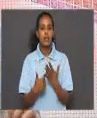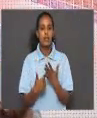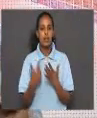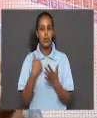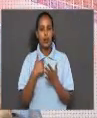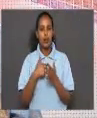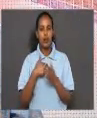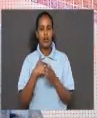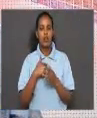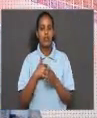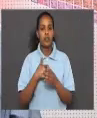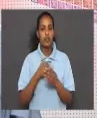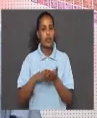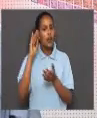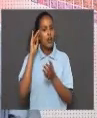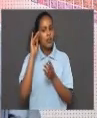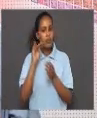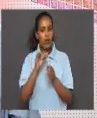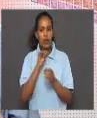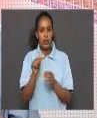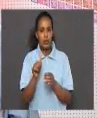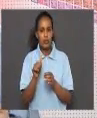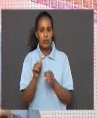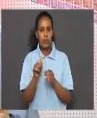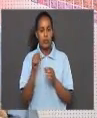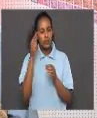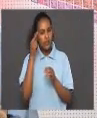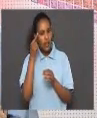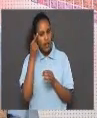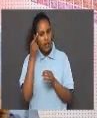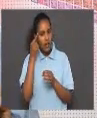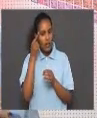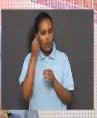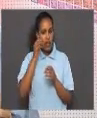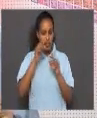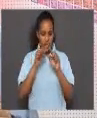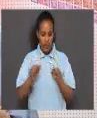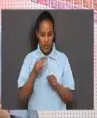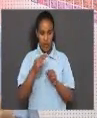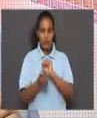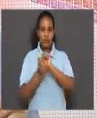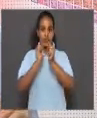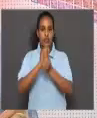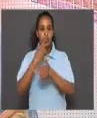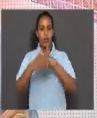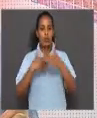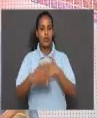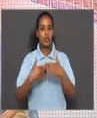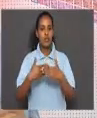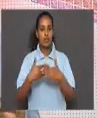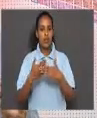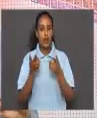However, we are about to learn that we cannot just consider the enthalpy change of a